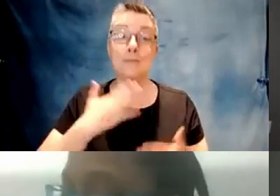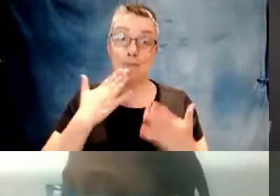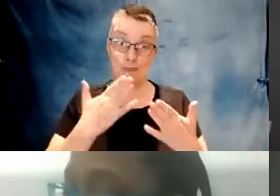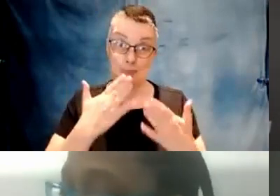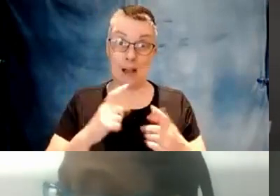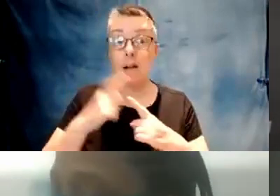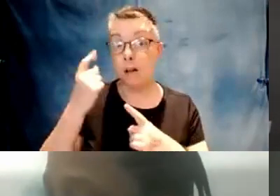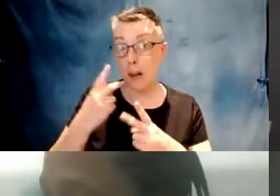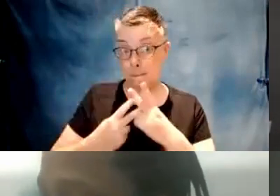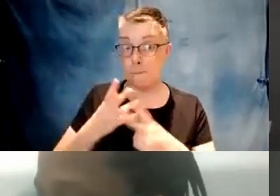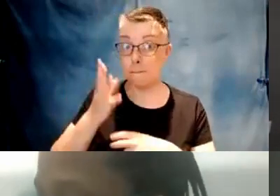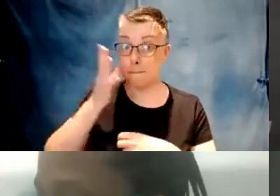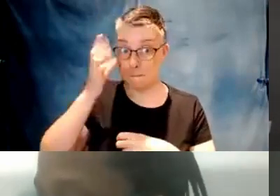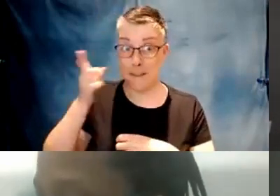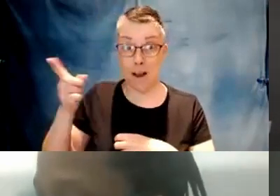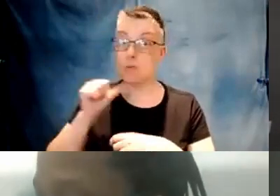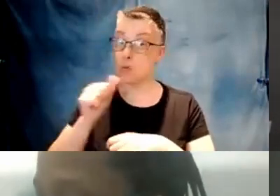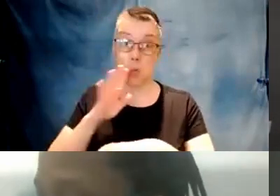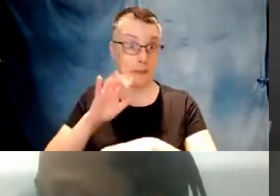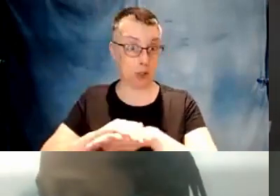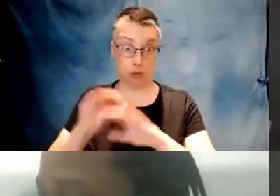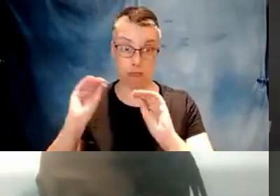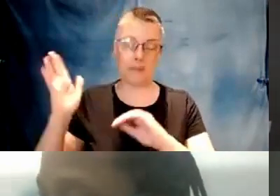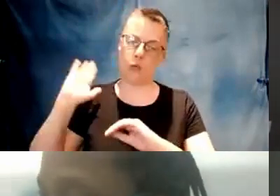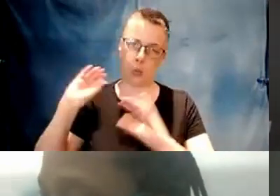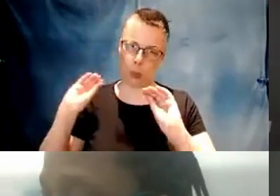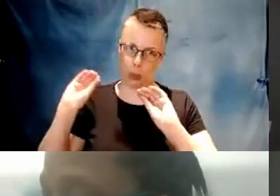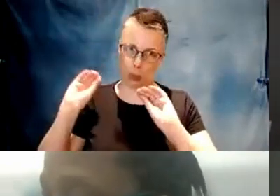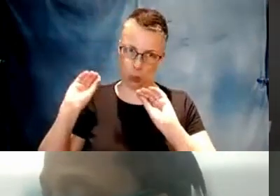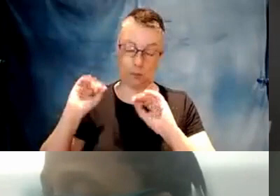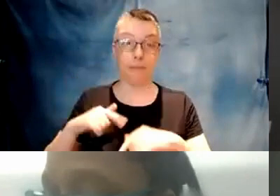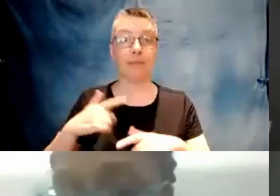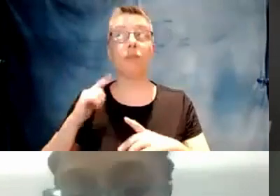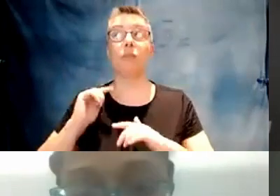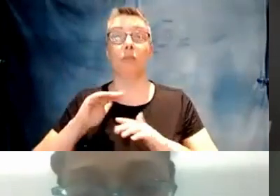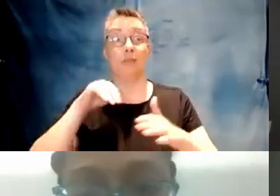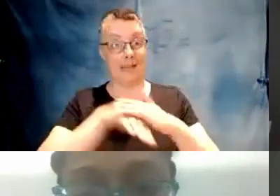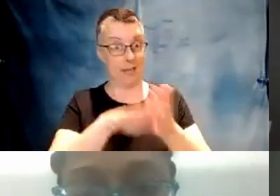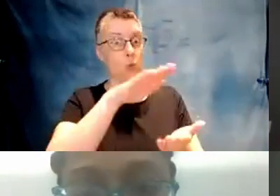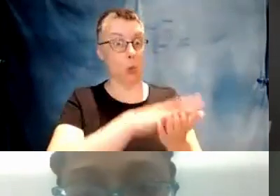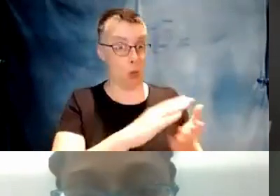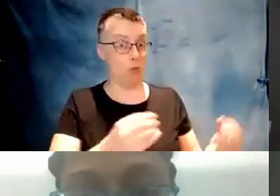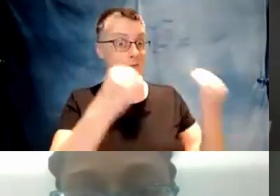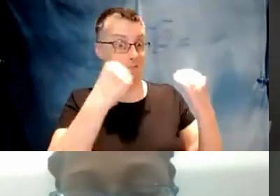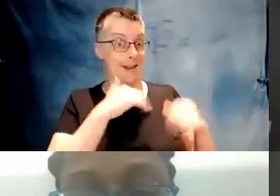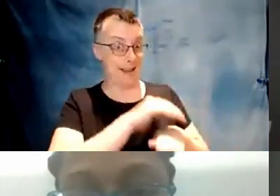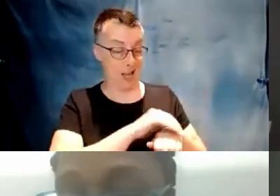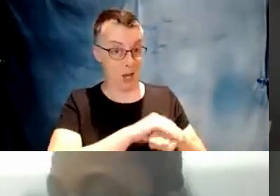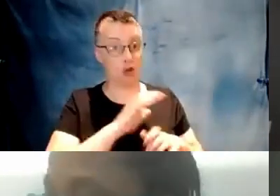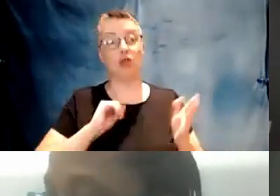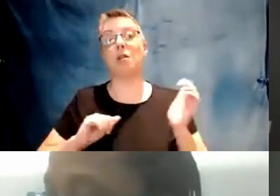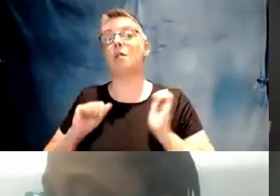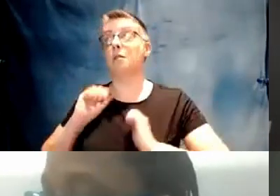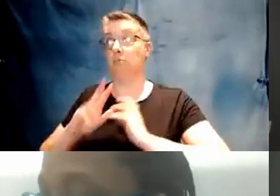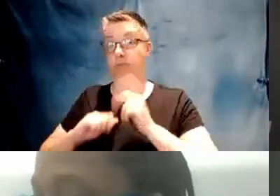my parents did not speak English. And it wasn't until I learned that they sort of started to pick some English off